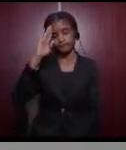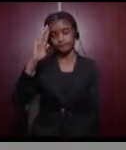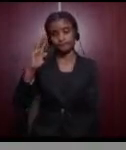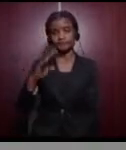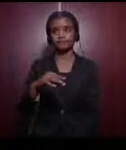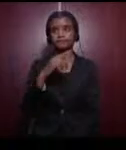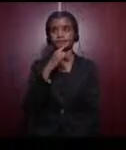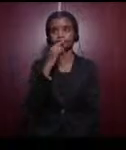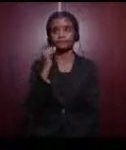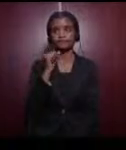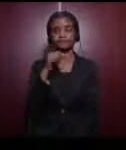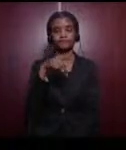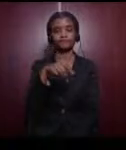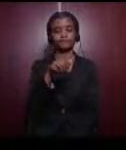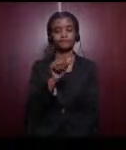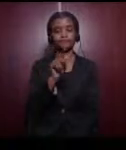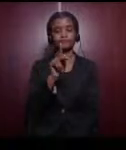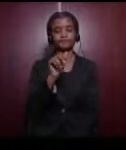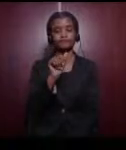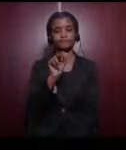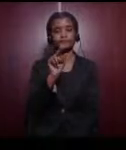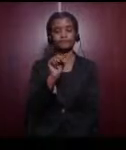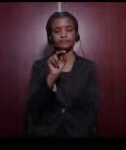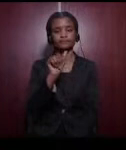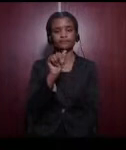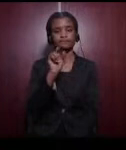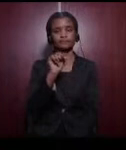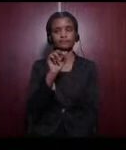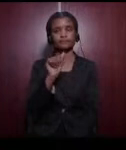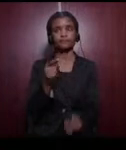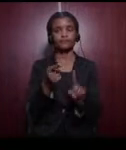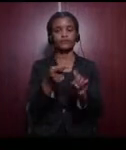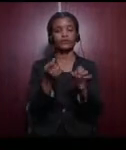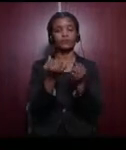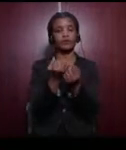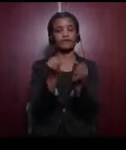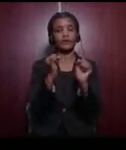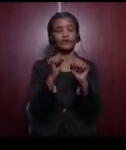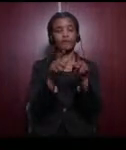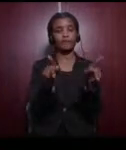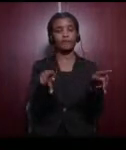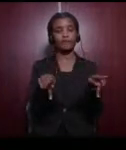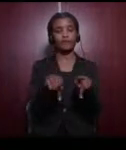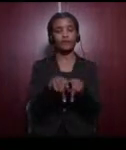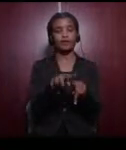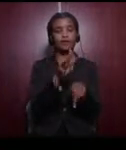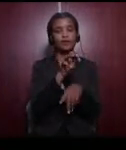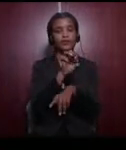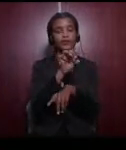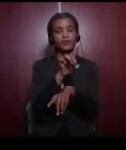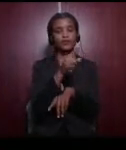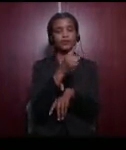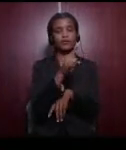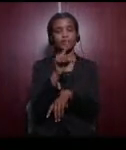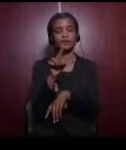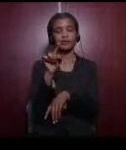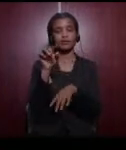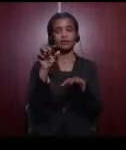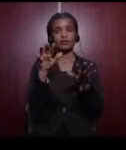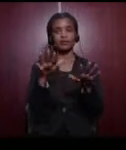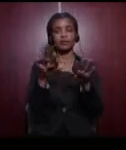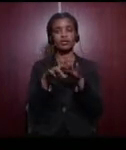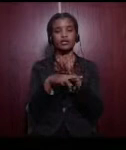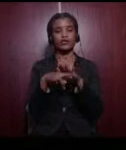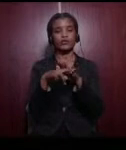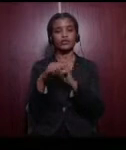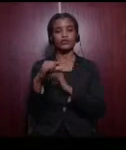Ngegama uTakalane Ramaphosa from Freedom Park Ward 119 region G. Chairperson, it's just